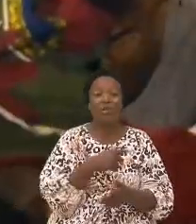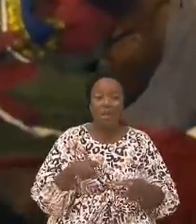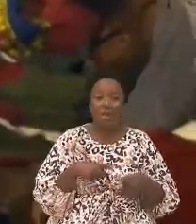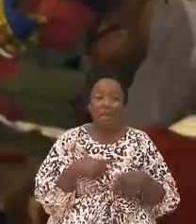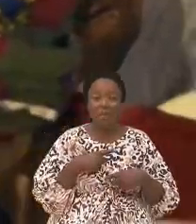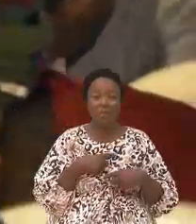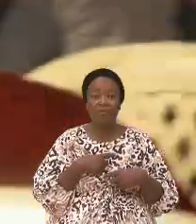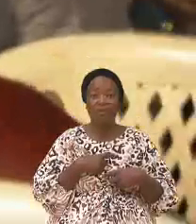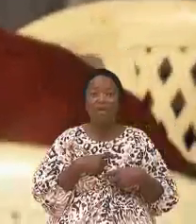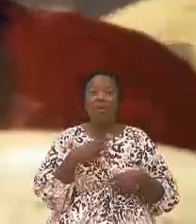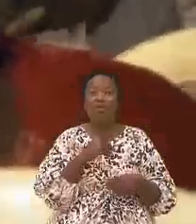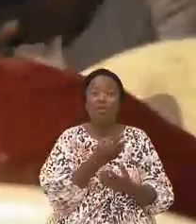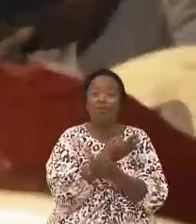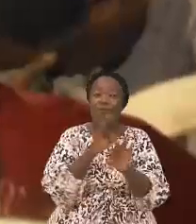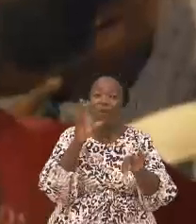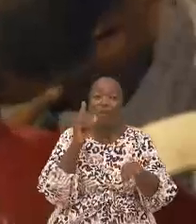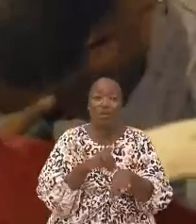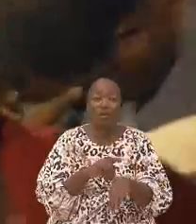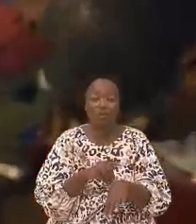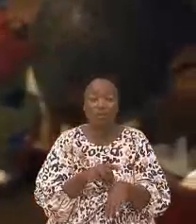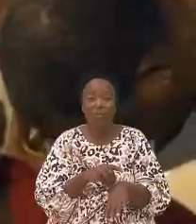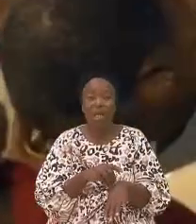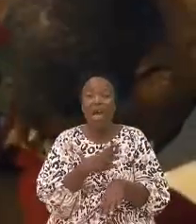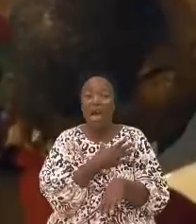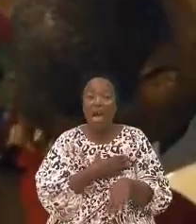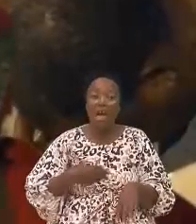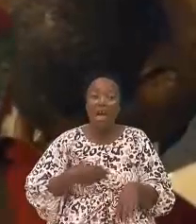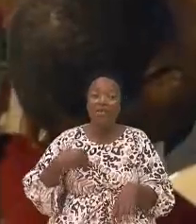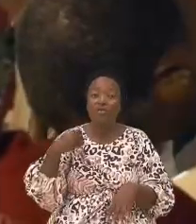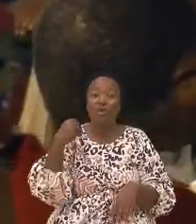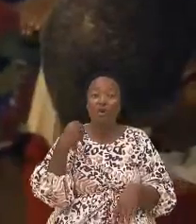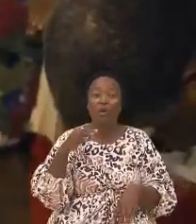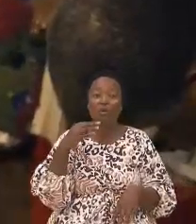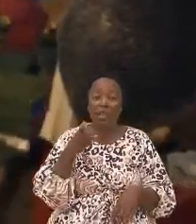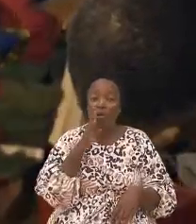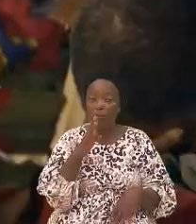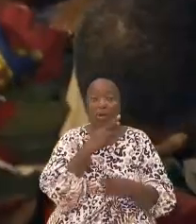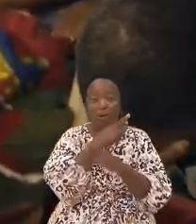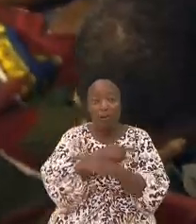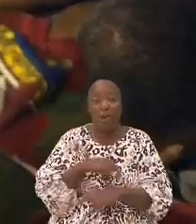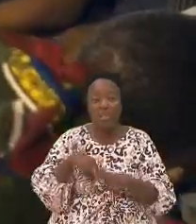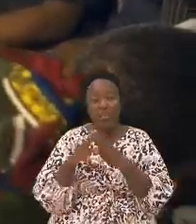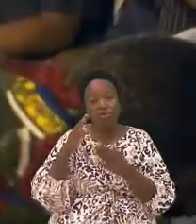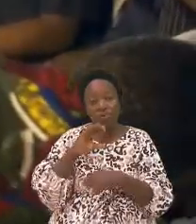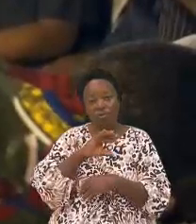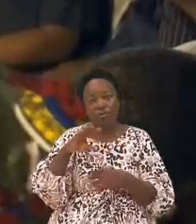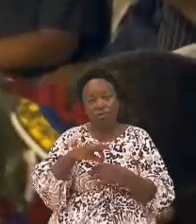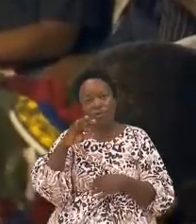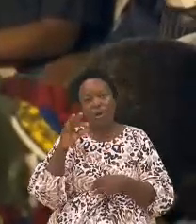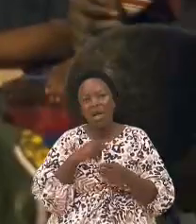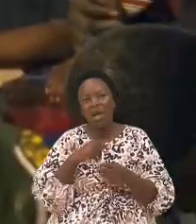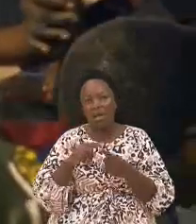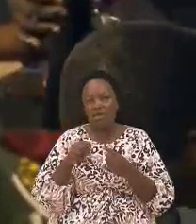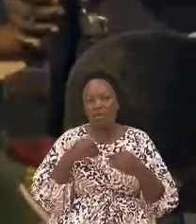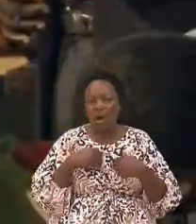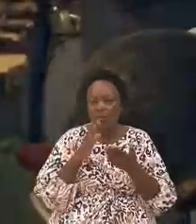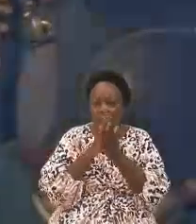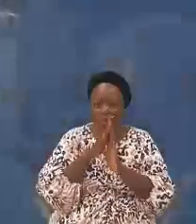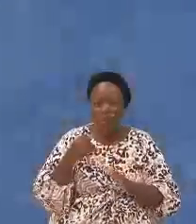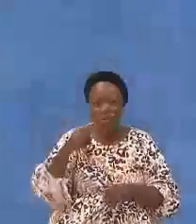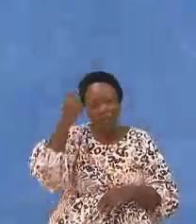his transformation, of the new life, of the freedom, and of the rest in